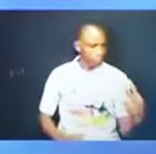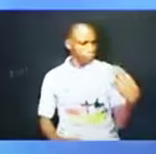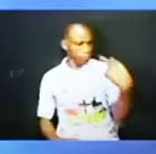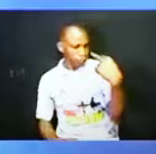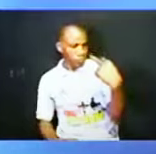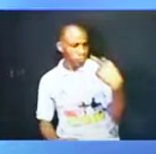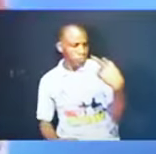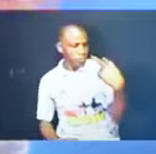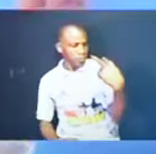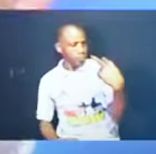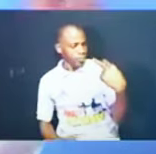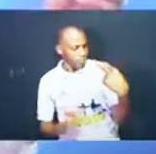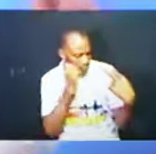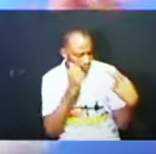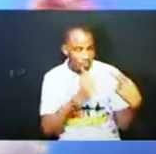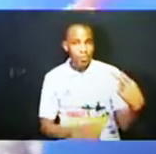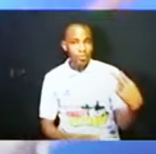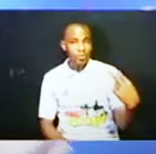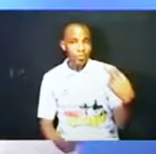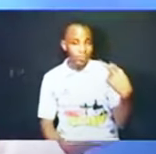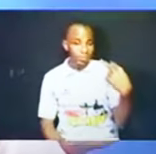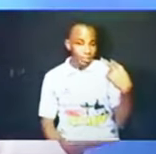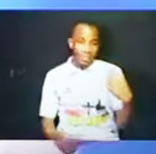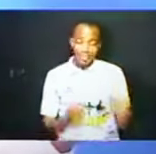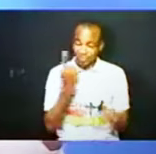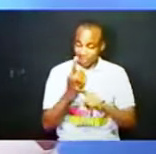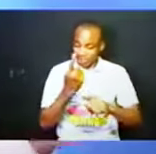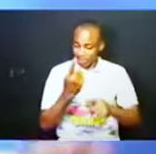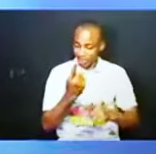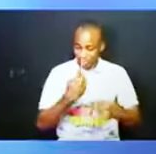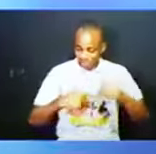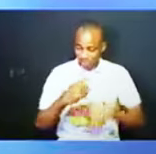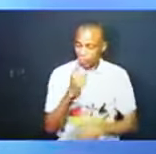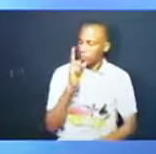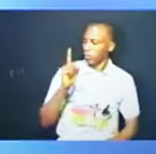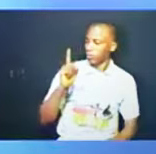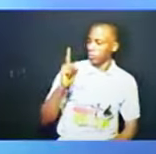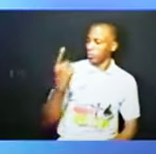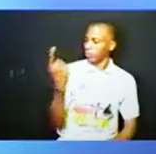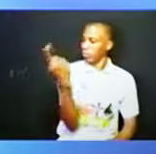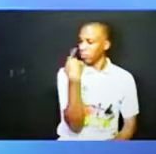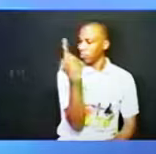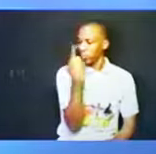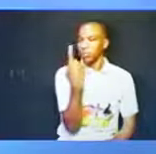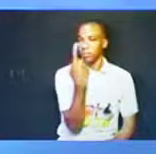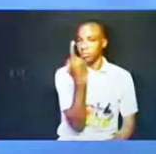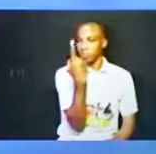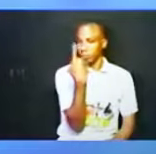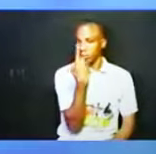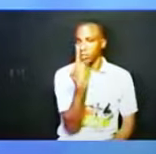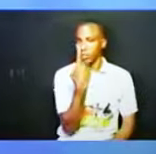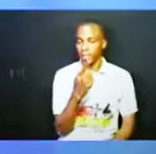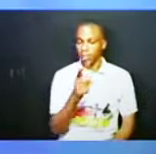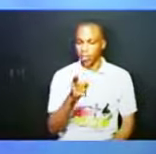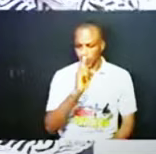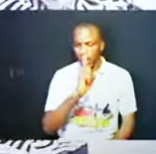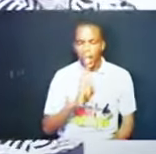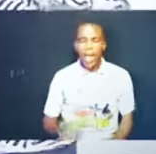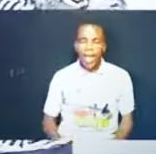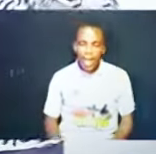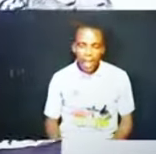ne ni sa. This girl just did this to me. Yeah, abofra kitu ai. I was afraid. See,